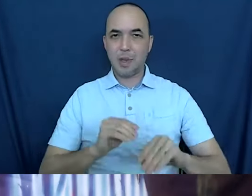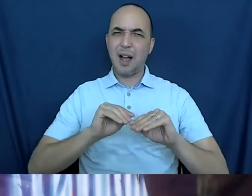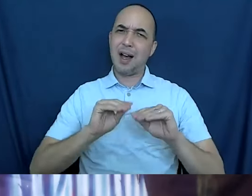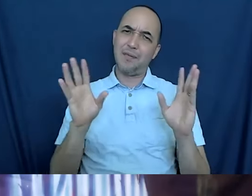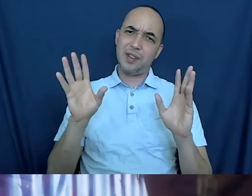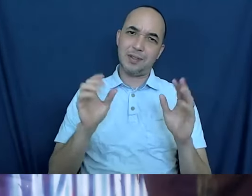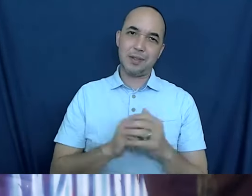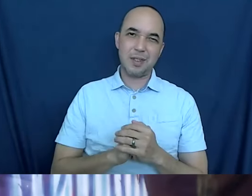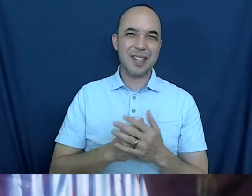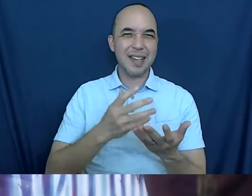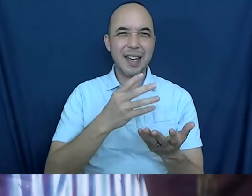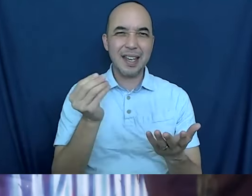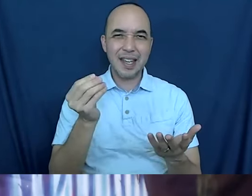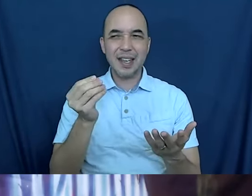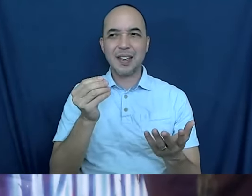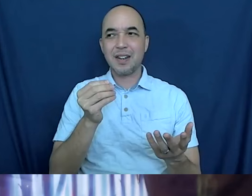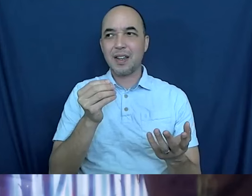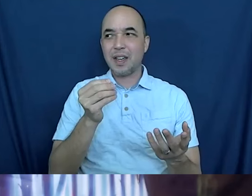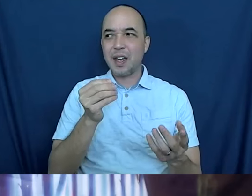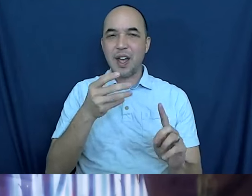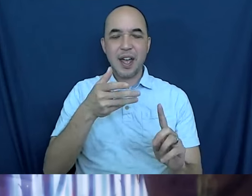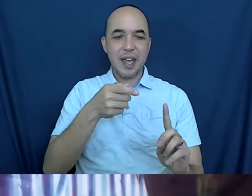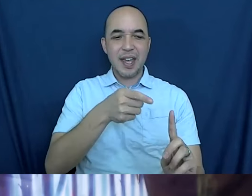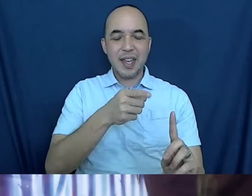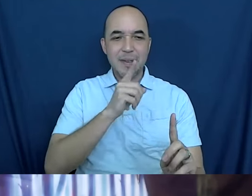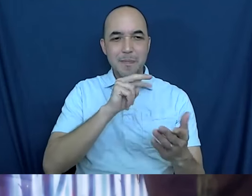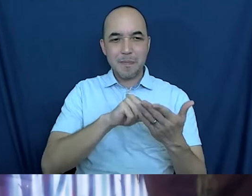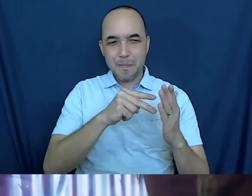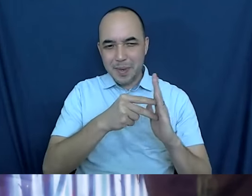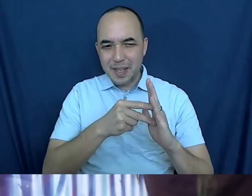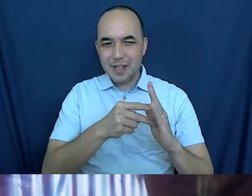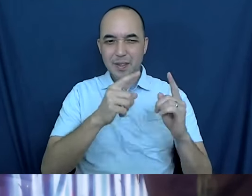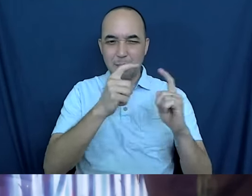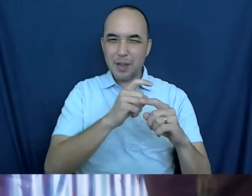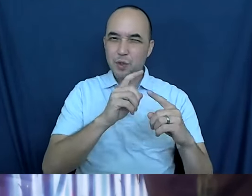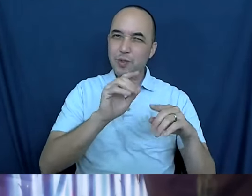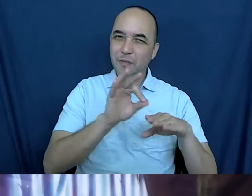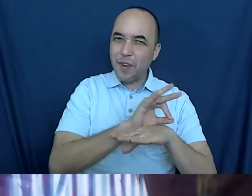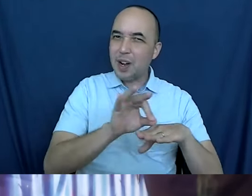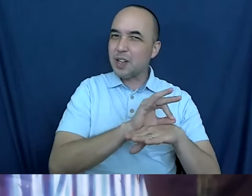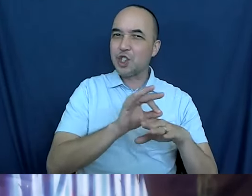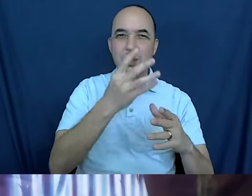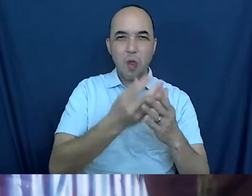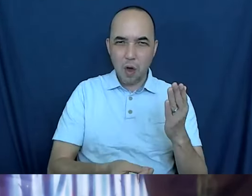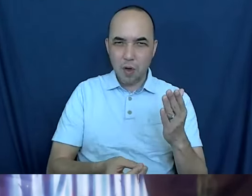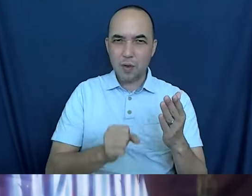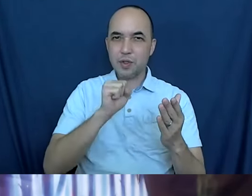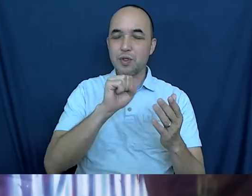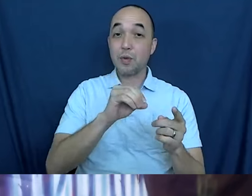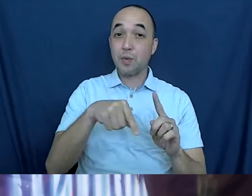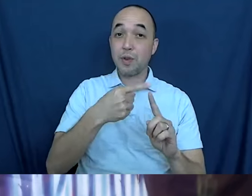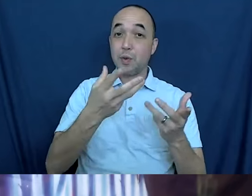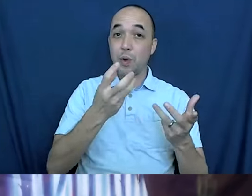also detracts from the function of the puzzle. So you really want to approach puzzles when you're using them and when you want to use